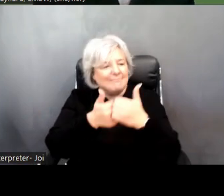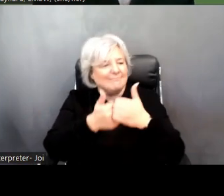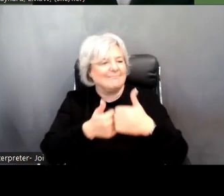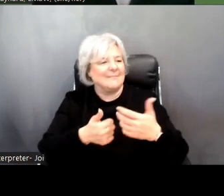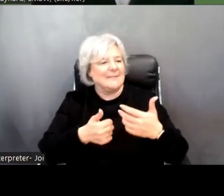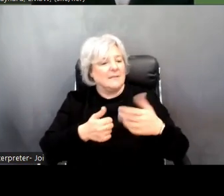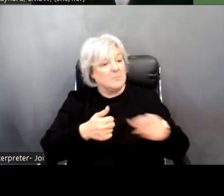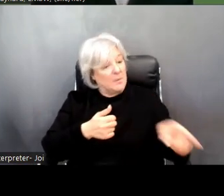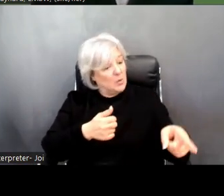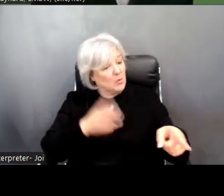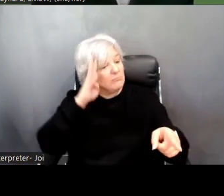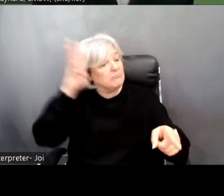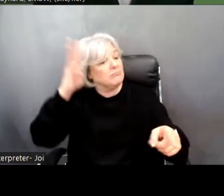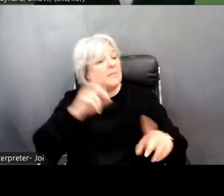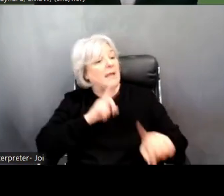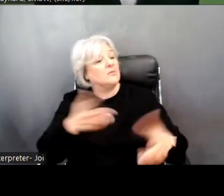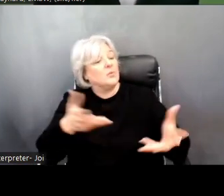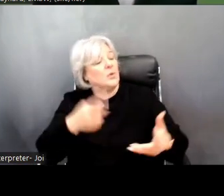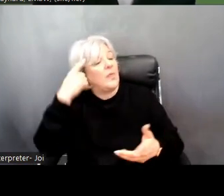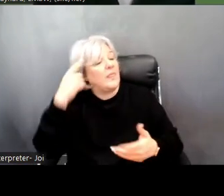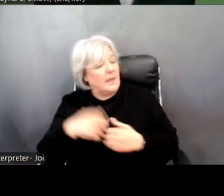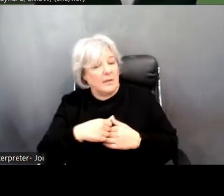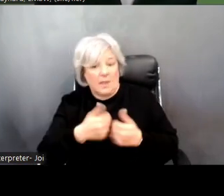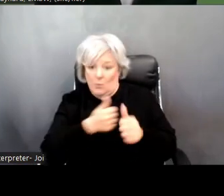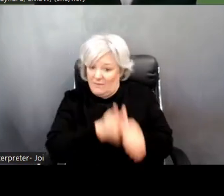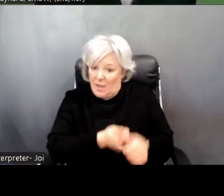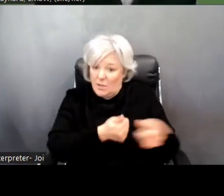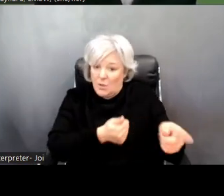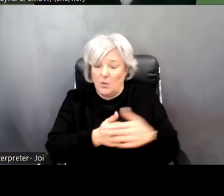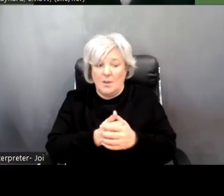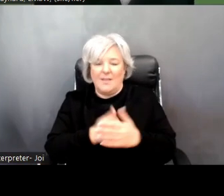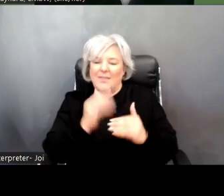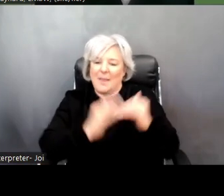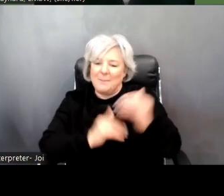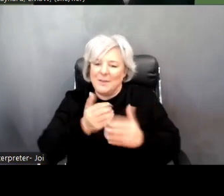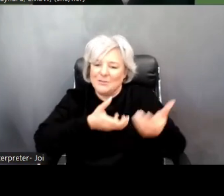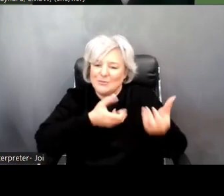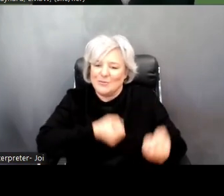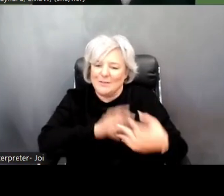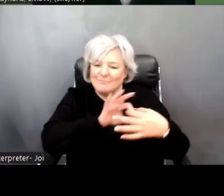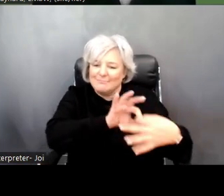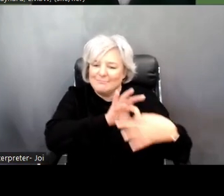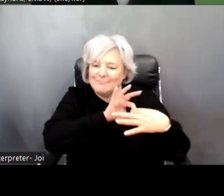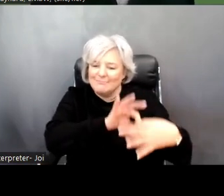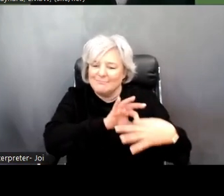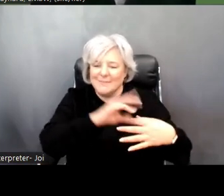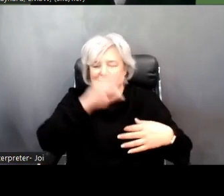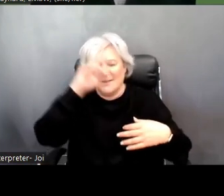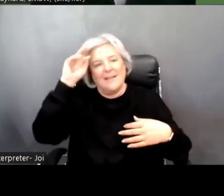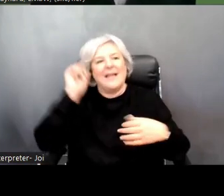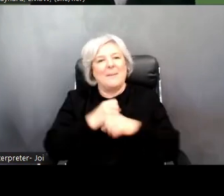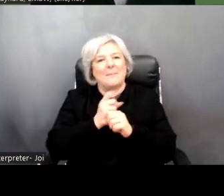solutions themselves? It helps build relationship. It helps build thinking skills. It really creates